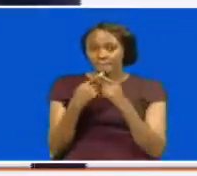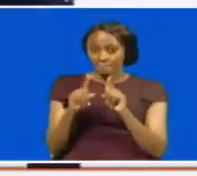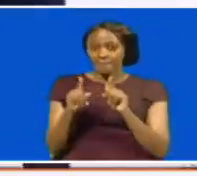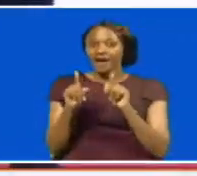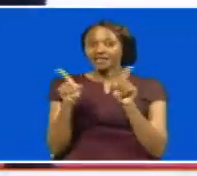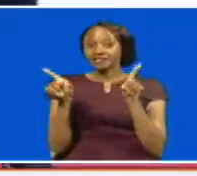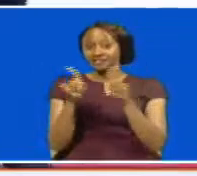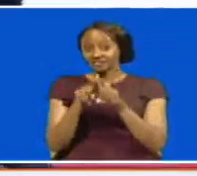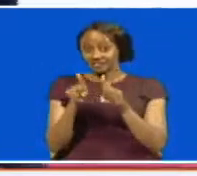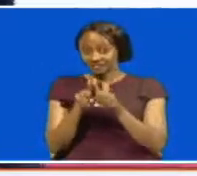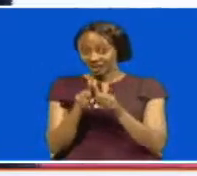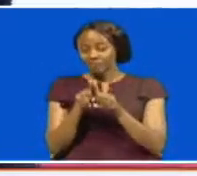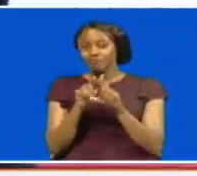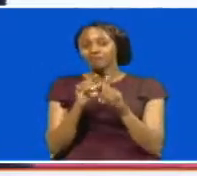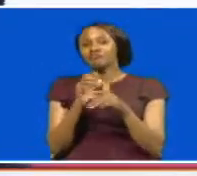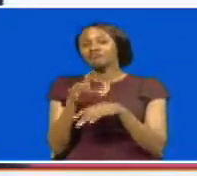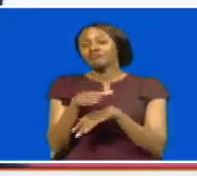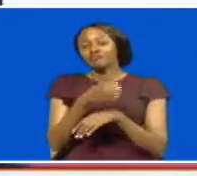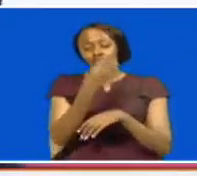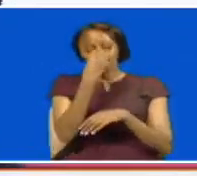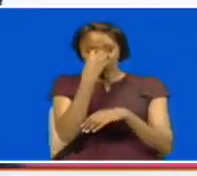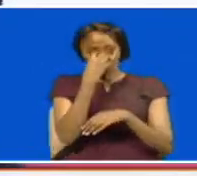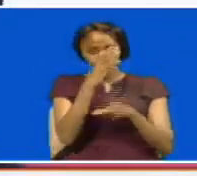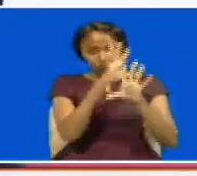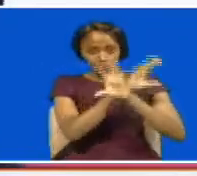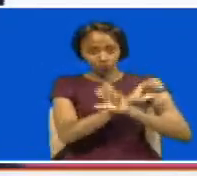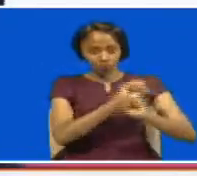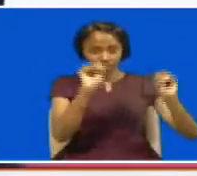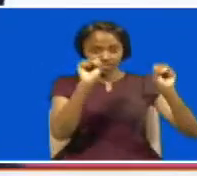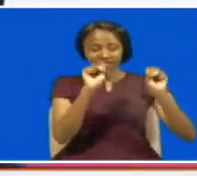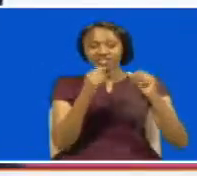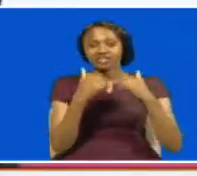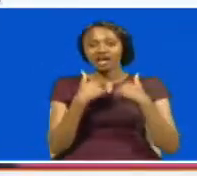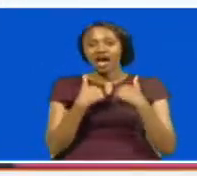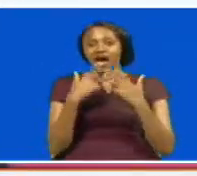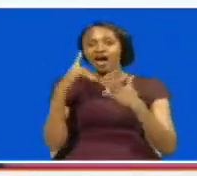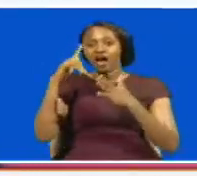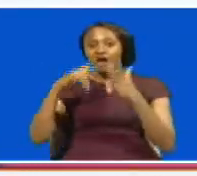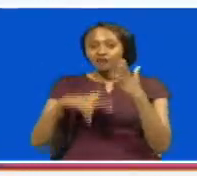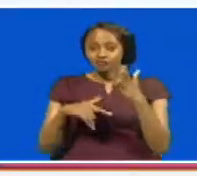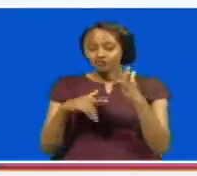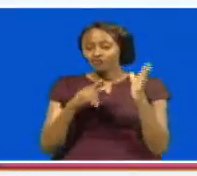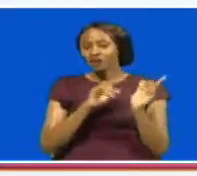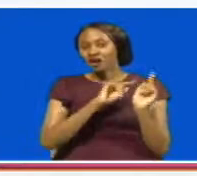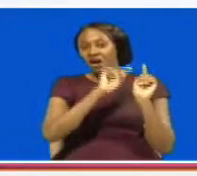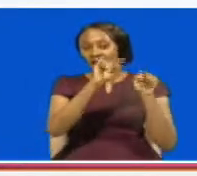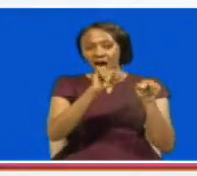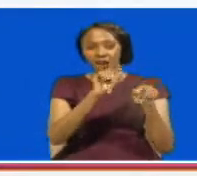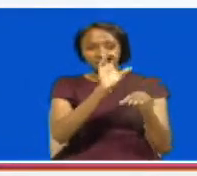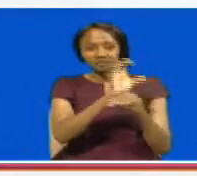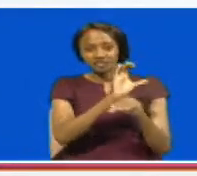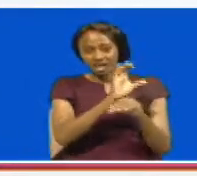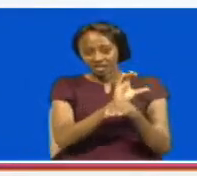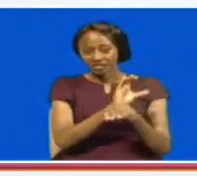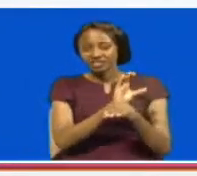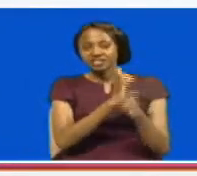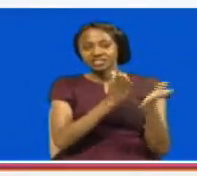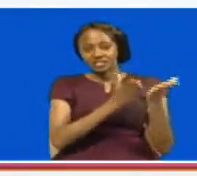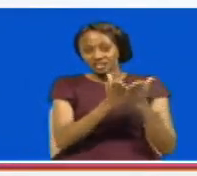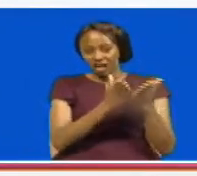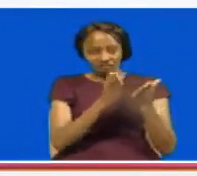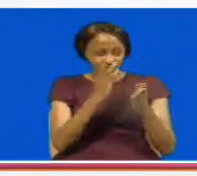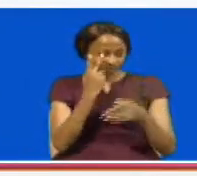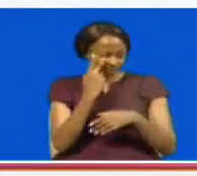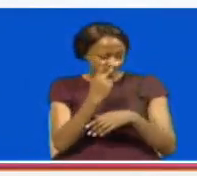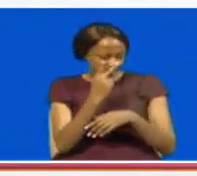out of the country, President William Ruto rarely misses the limelight attending church service. However, Sunday morning, he was